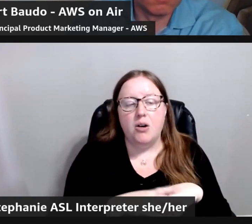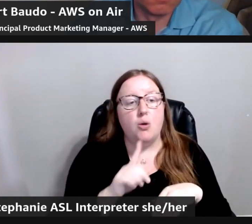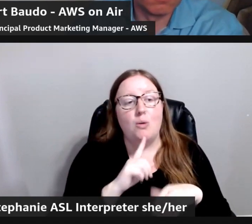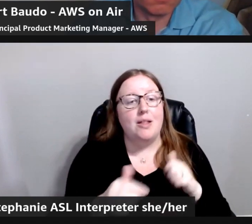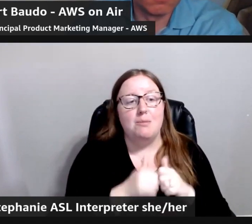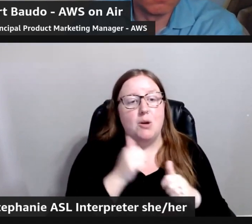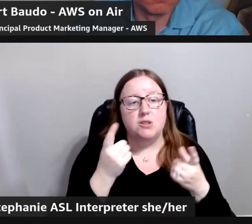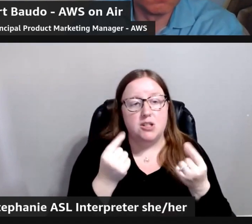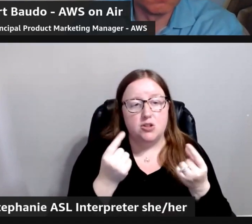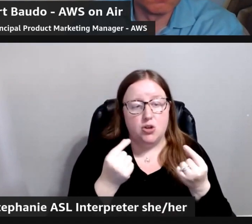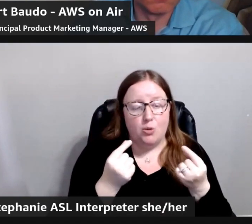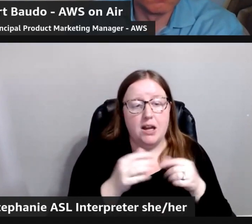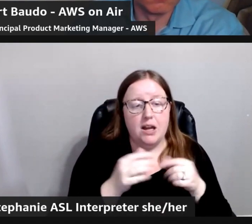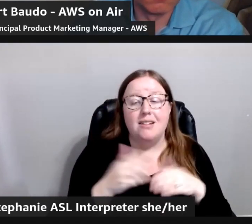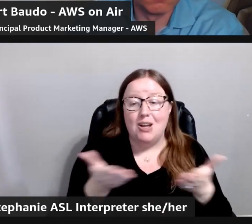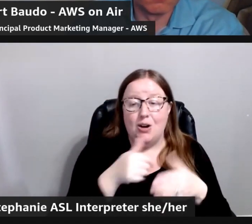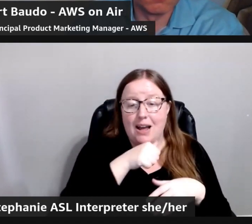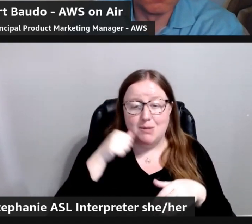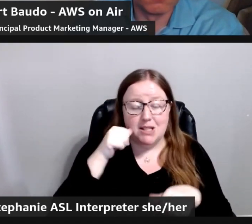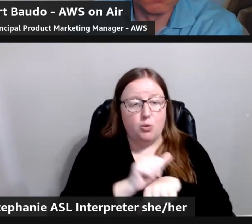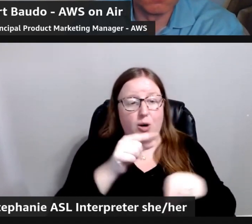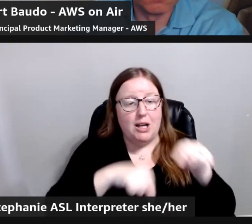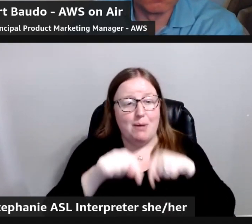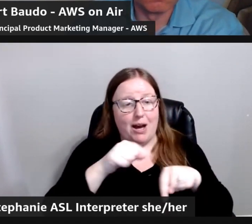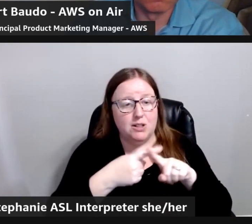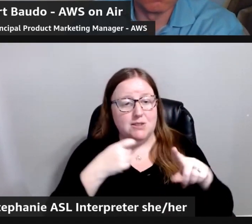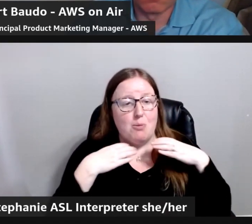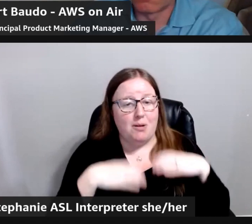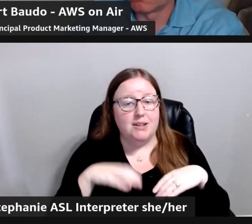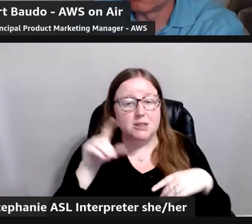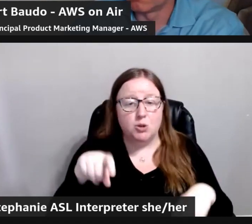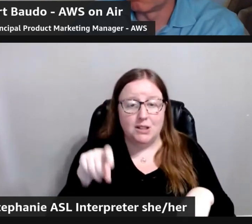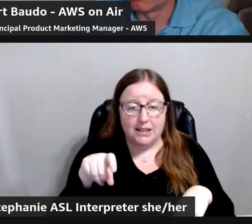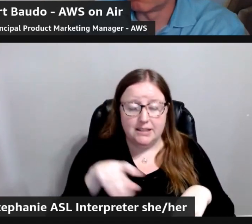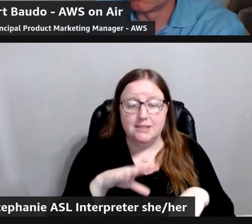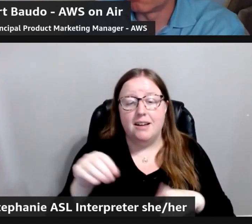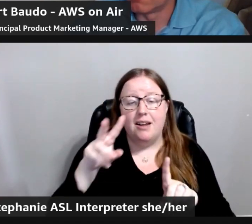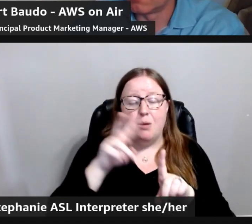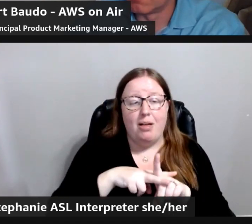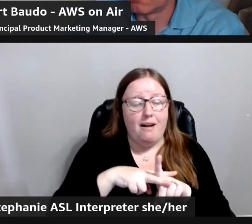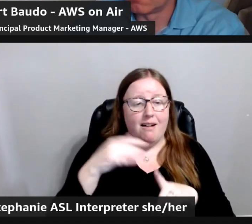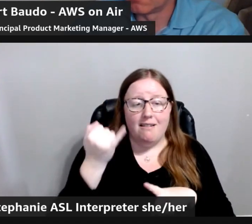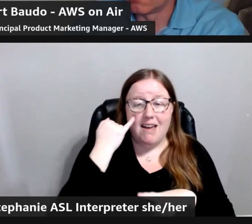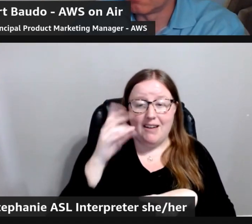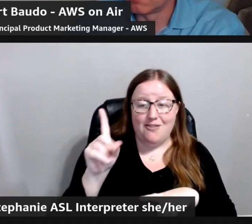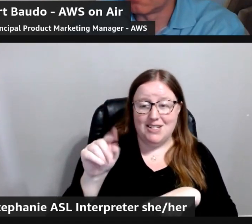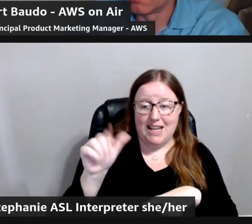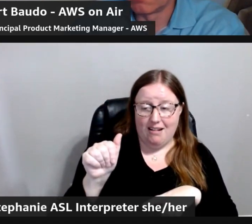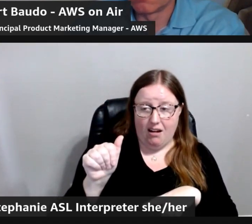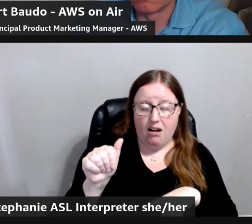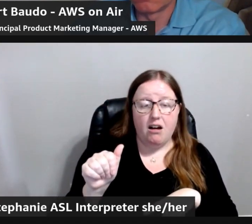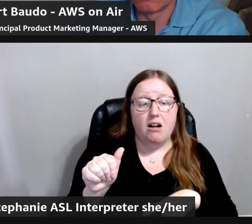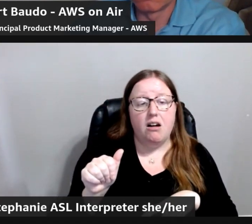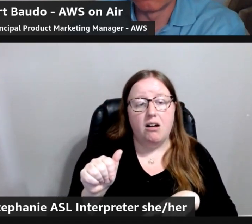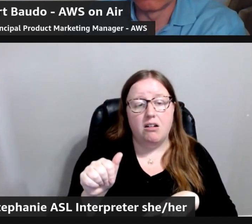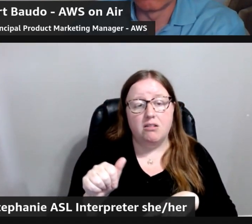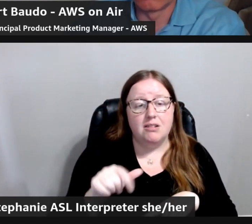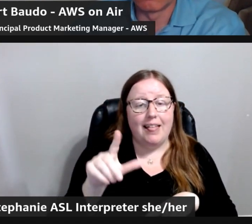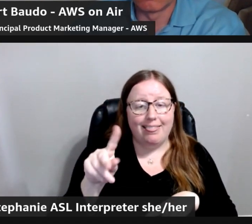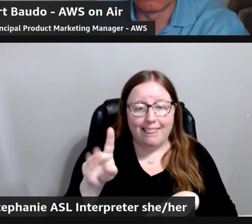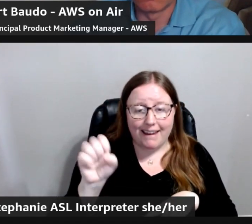is really, as we do at Amazon, working backward from customer needs and applying, whether it's the data lakes or the